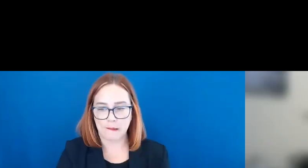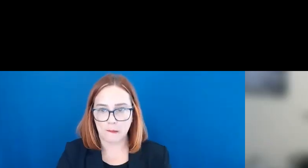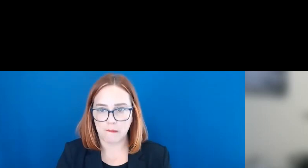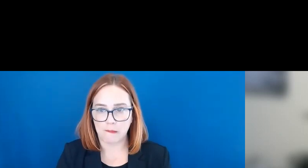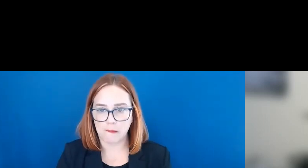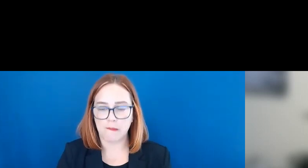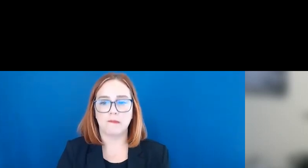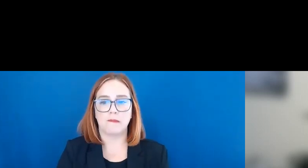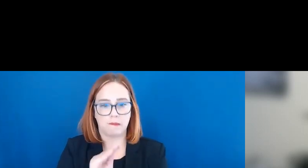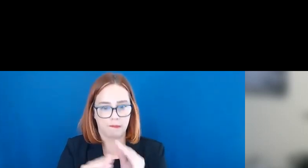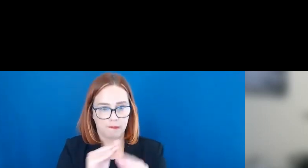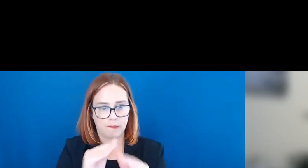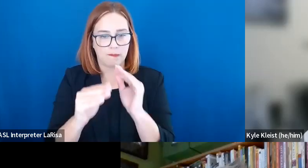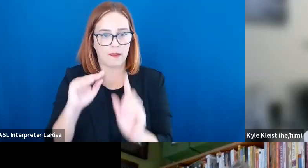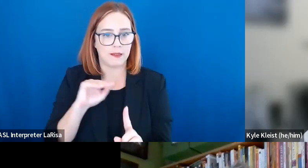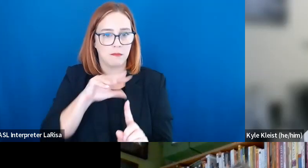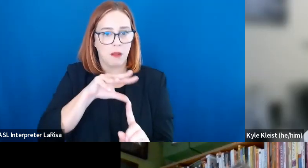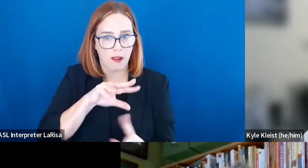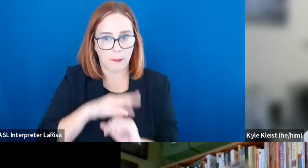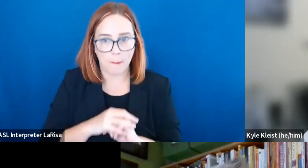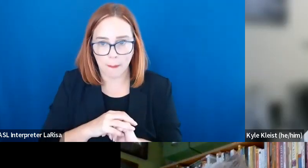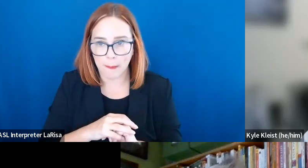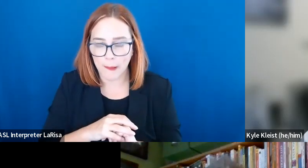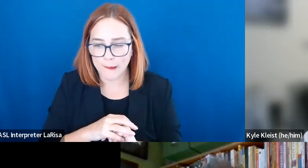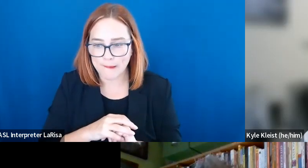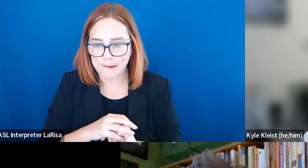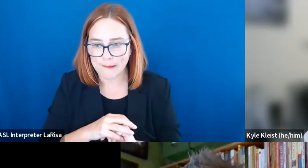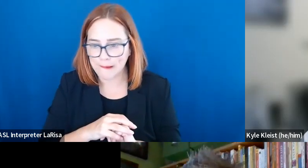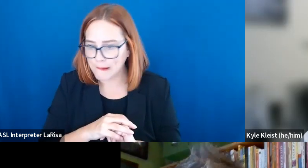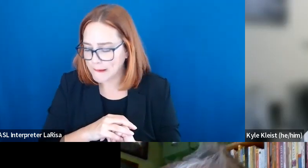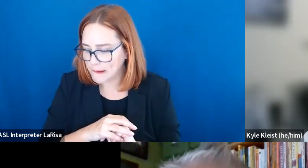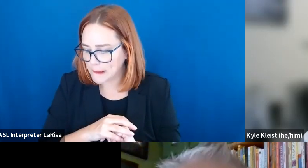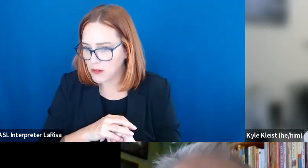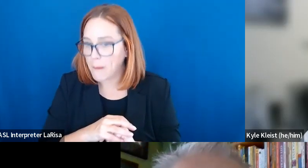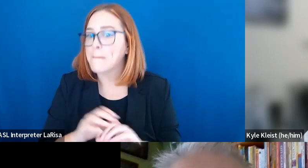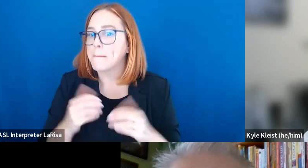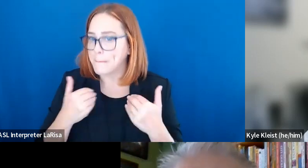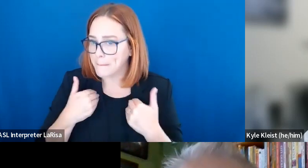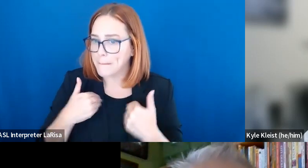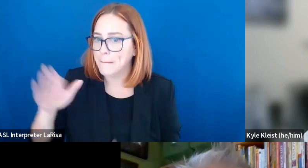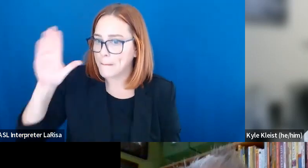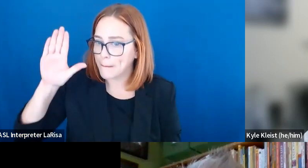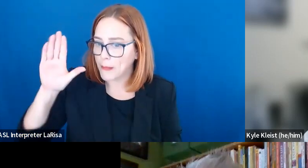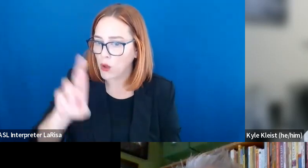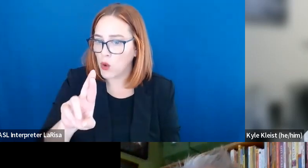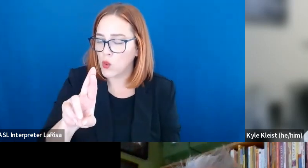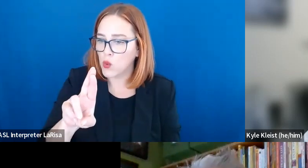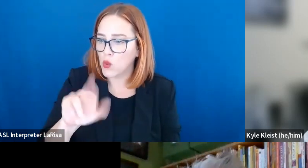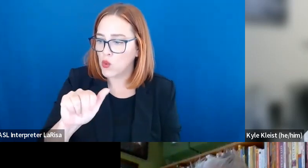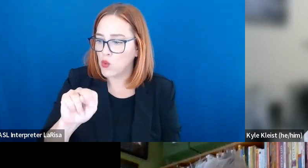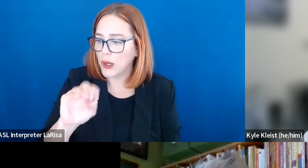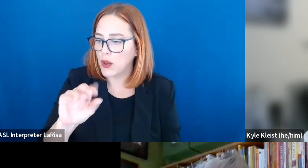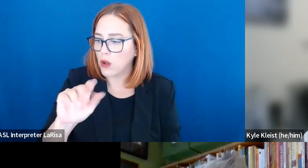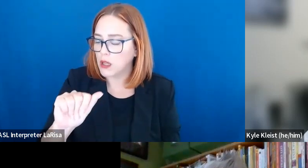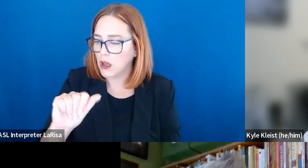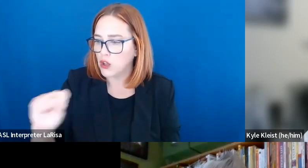spotlights, and there we go. This is Arius. We do have a hand up by Renata Shepherd, and in the